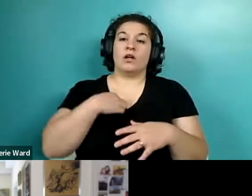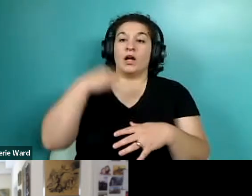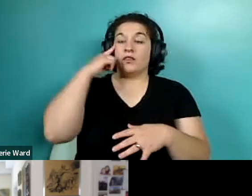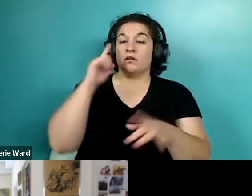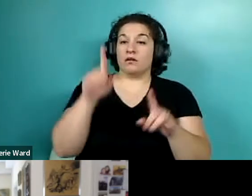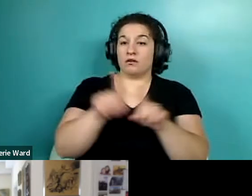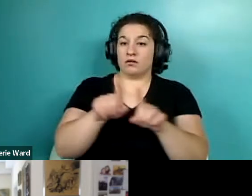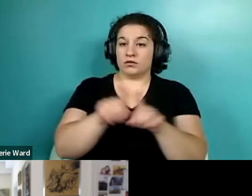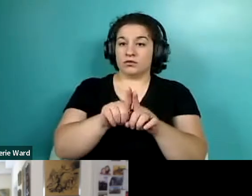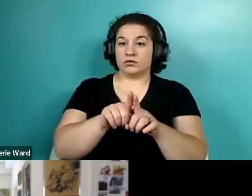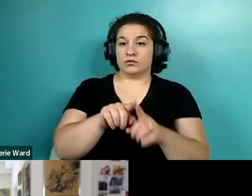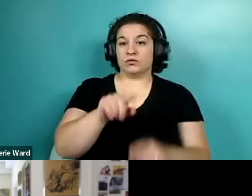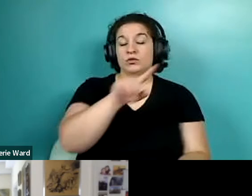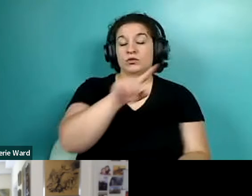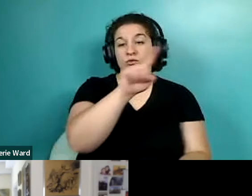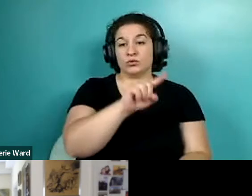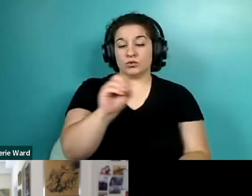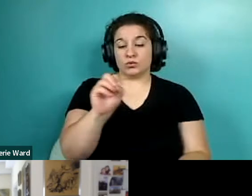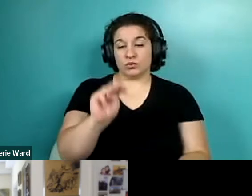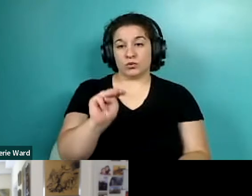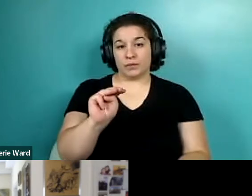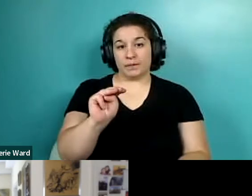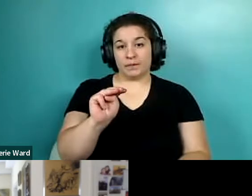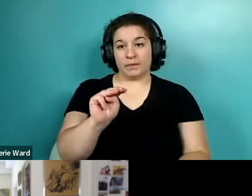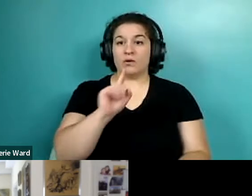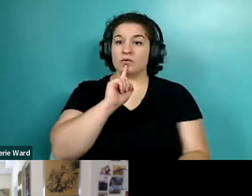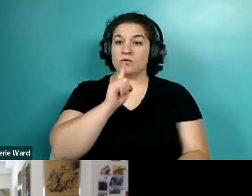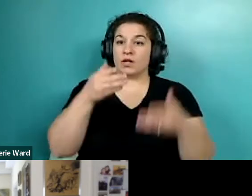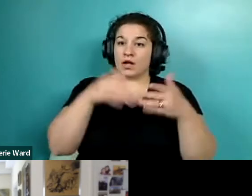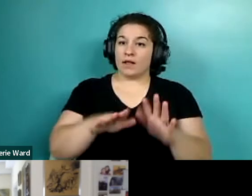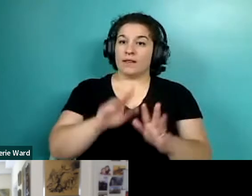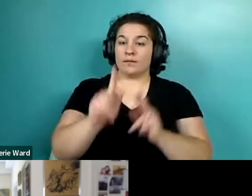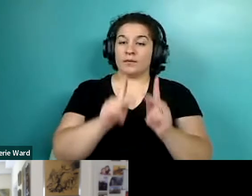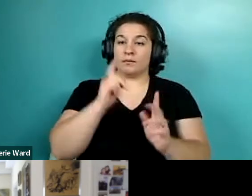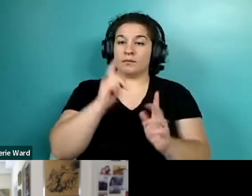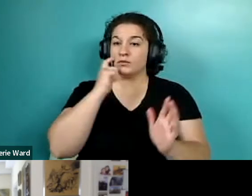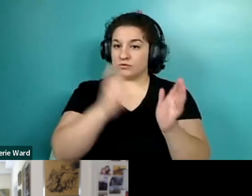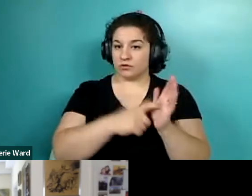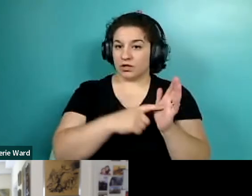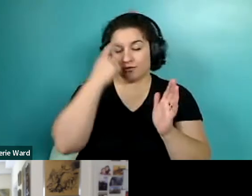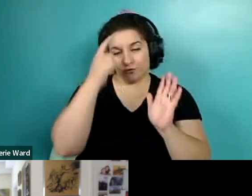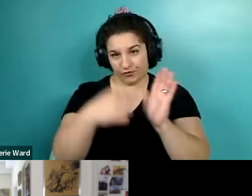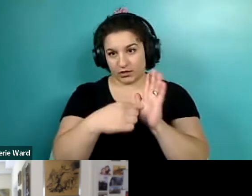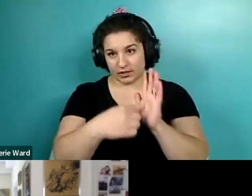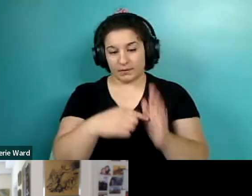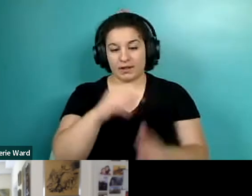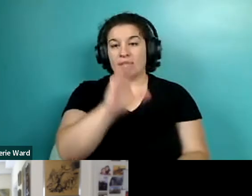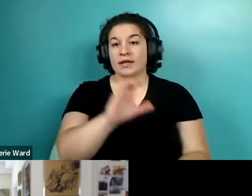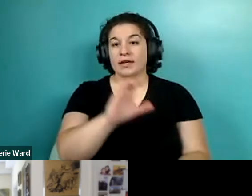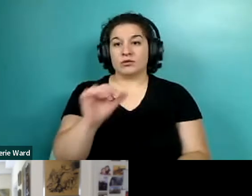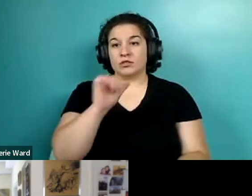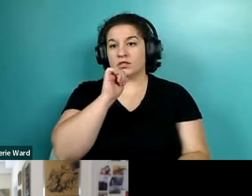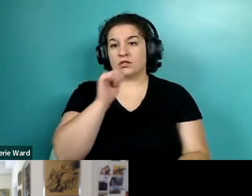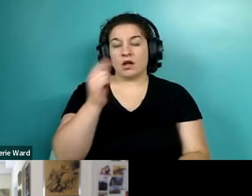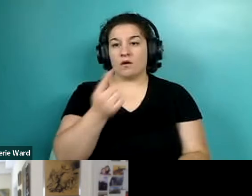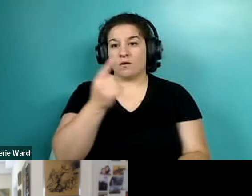Zoom has really allowed people to recognize, for example, that captioning is not just beneficial